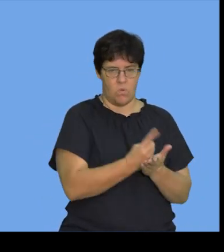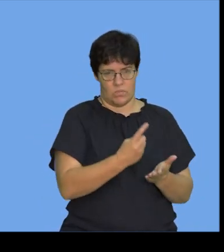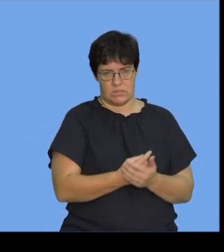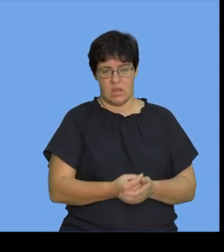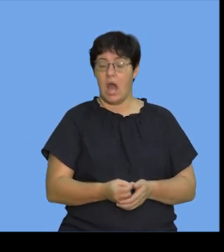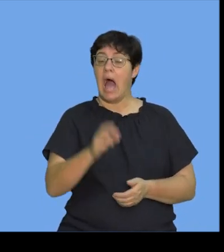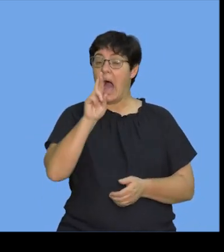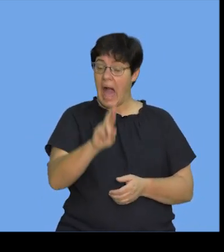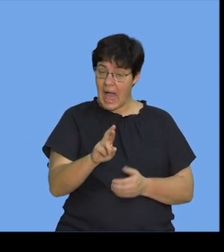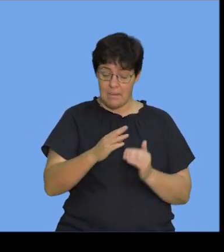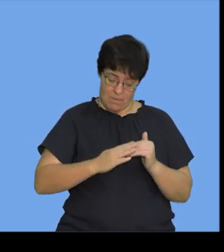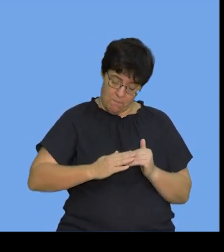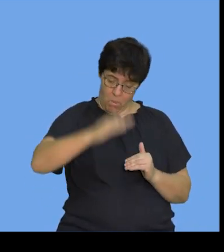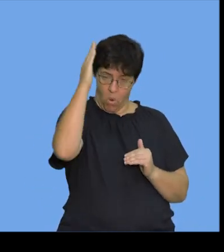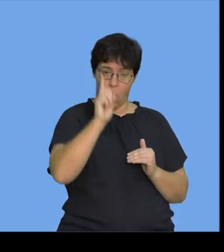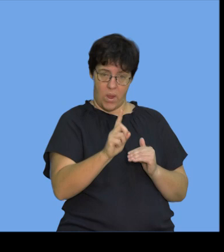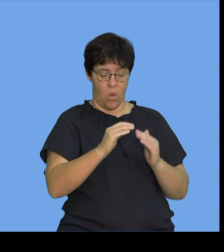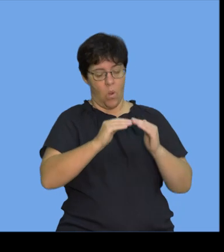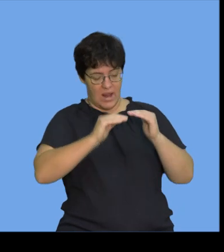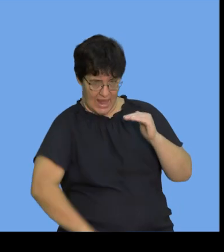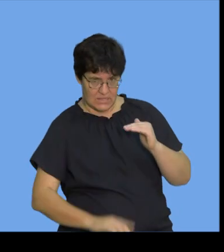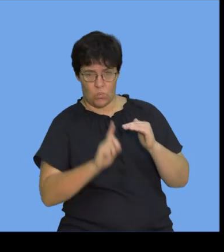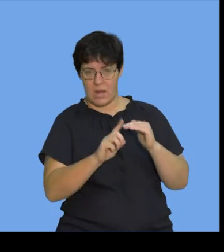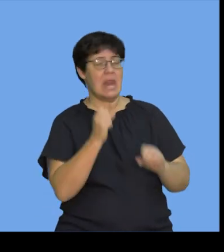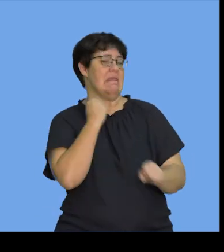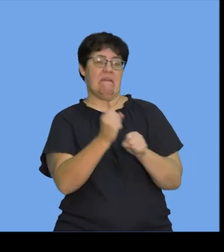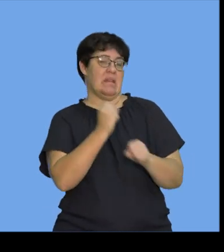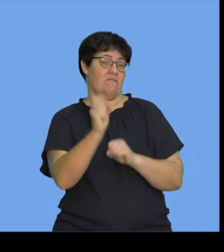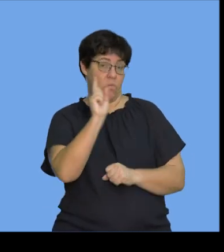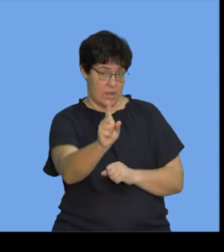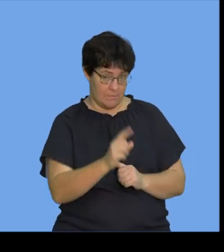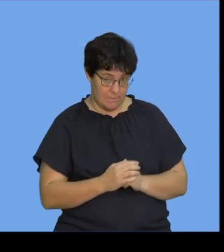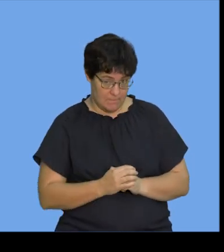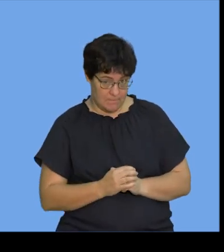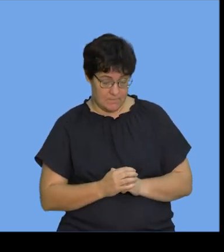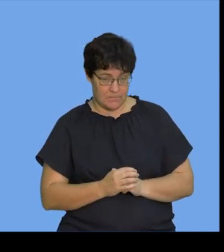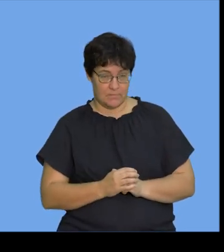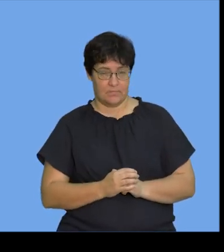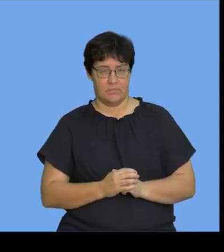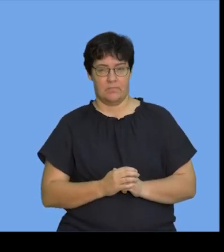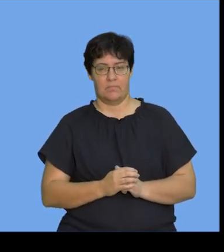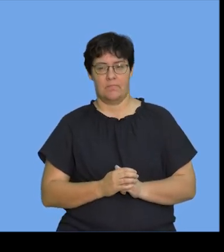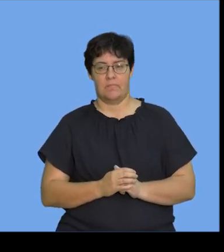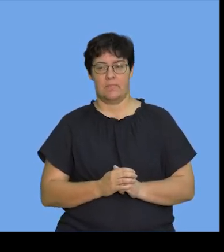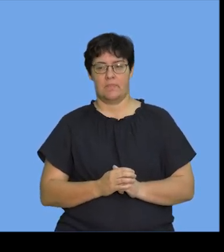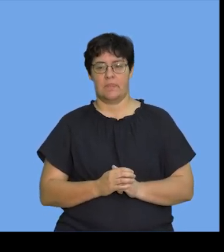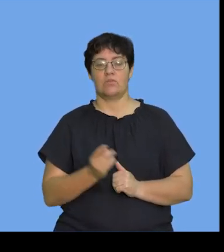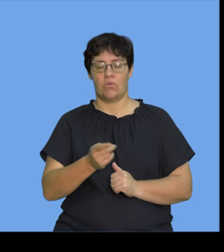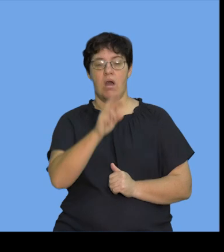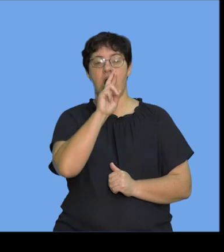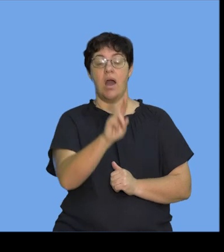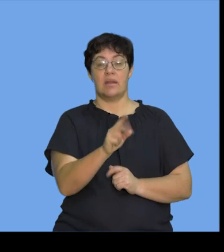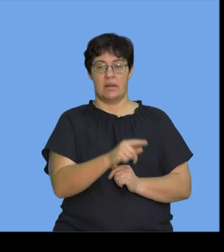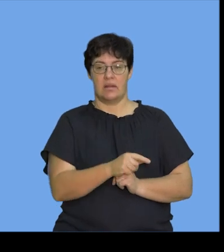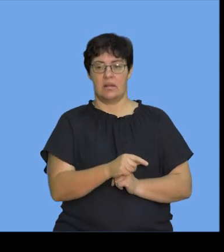must either be greater than 1 or less than 1, but not equal to 1. So here my r will be